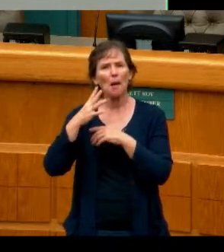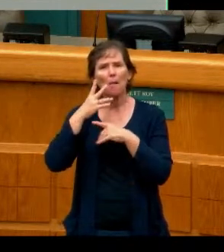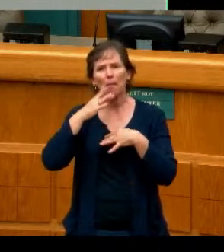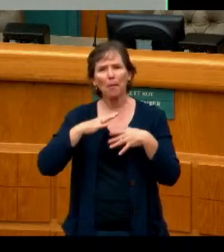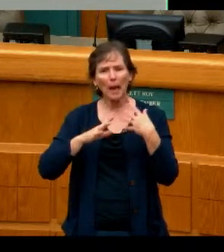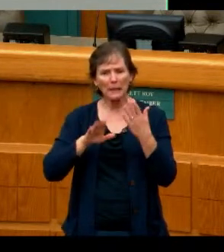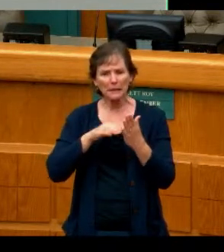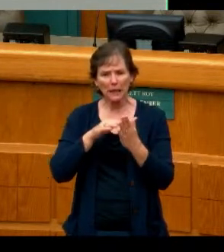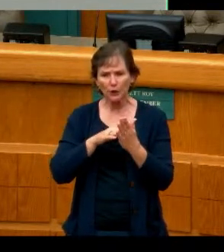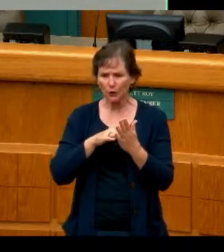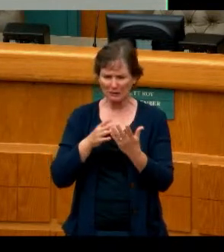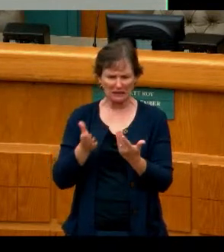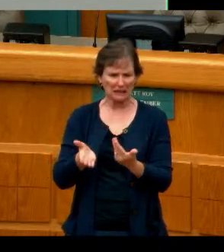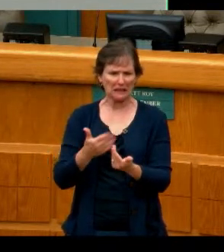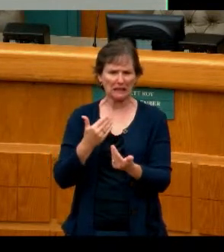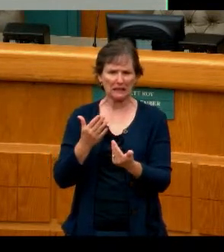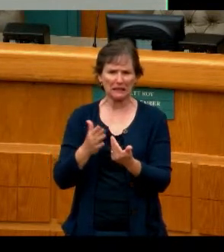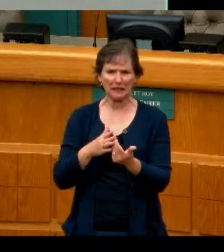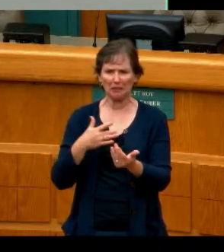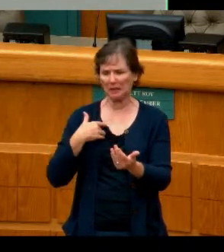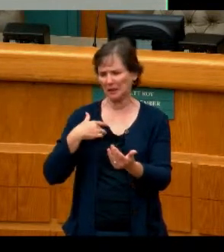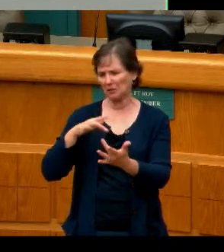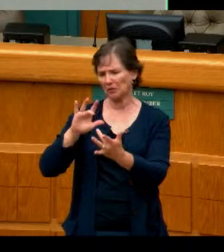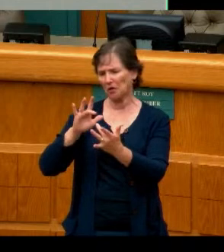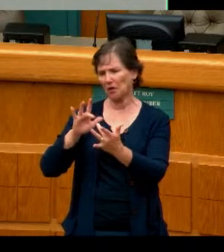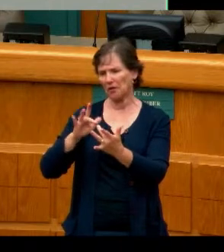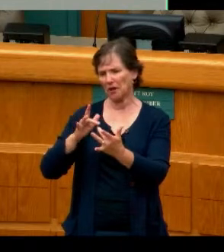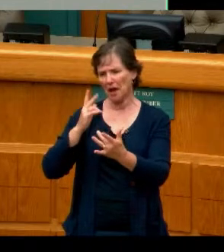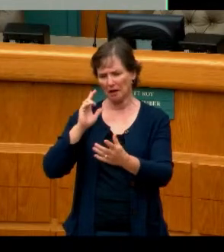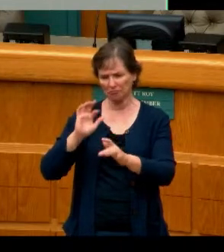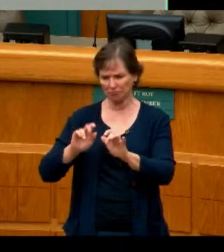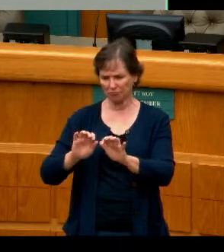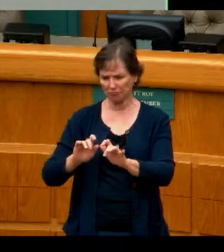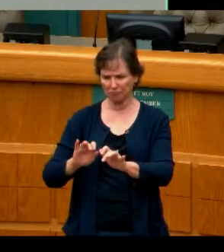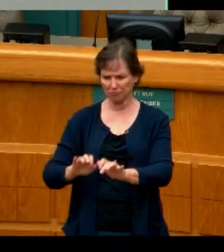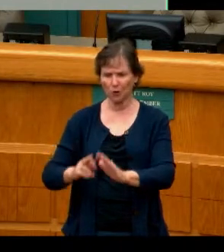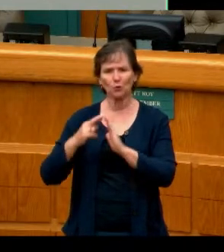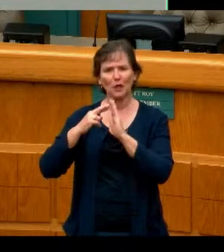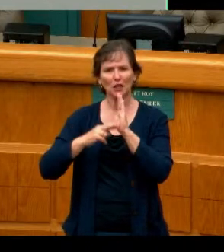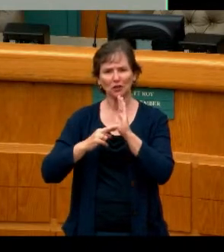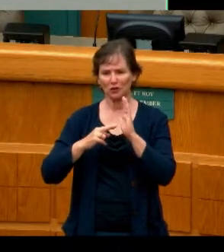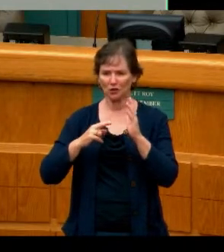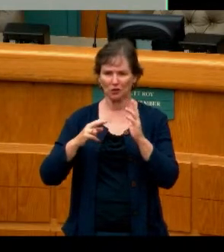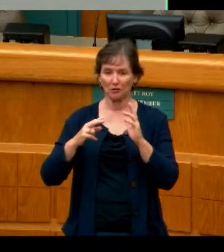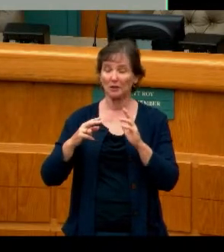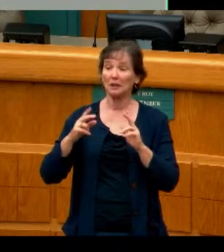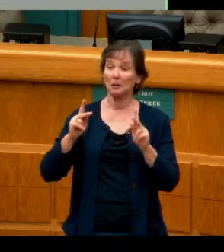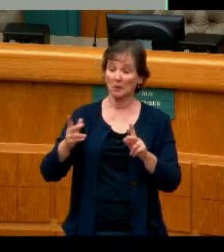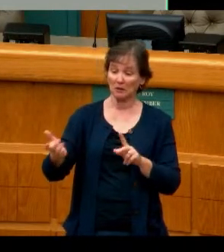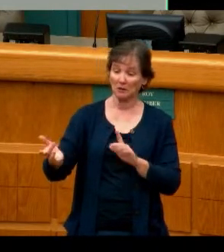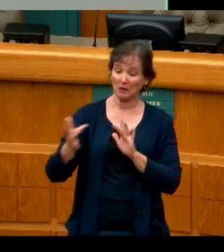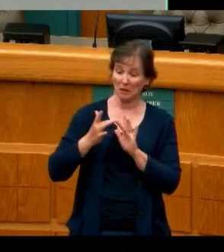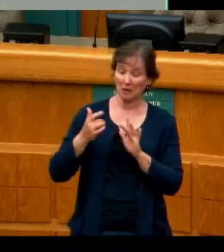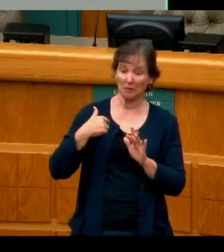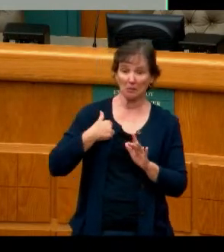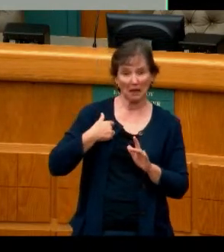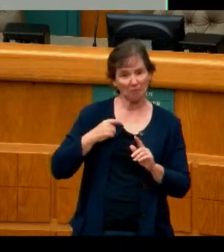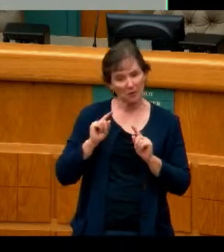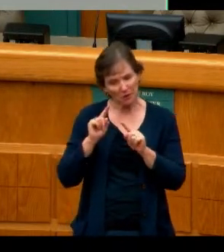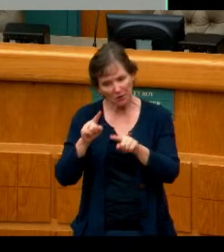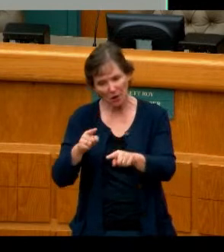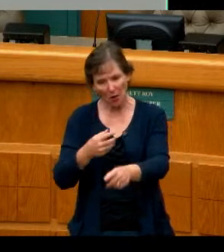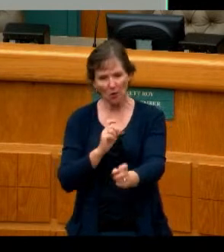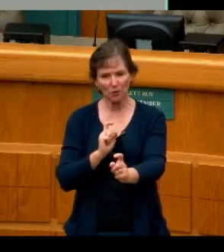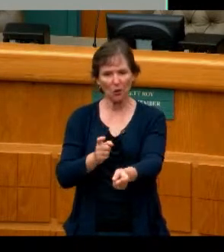to the Coastal Bend Blood Center, find it online. It was very easy. Yesterday, I typed in a few pieces of information. Today,